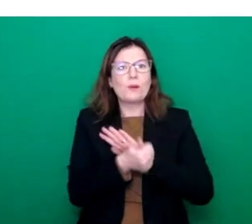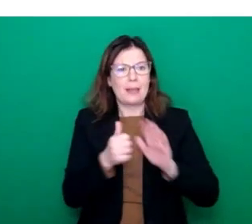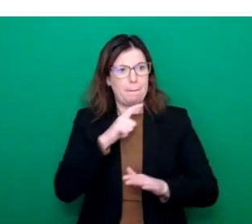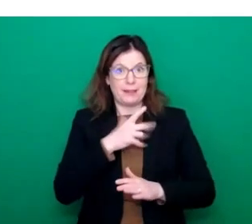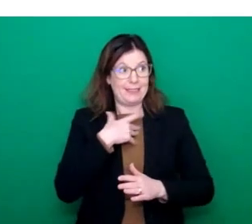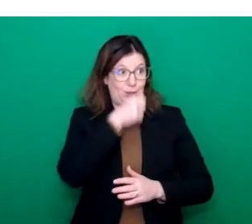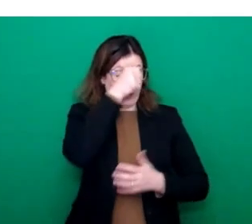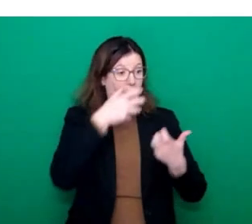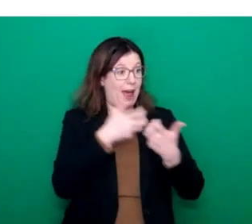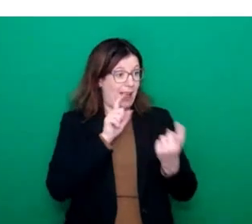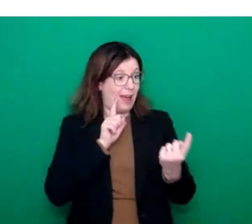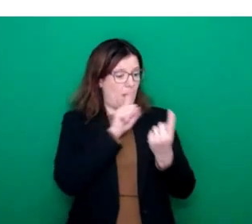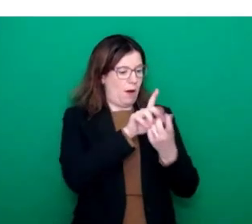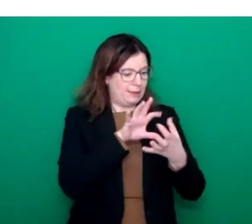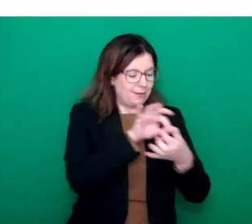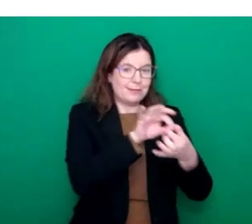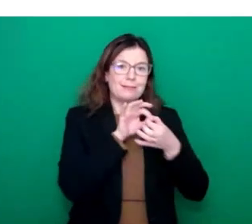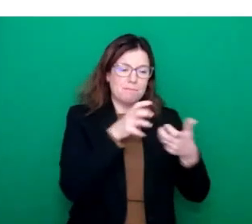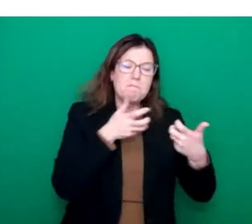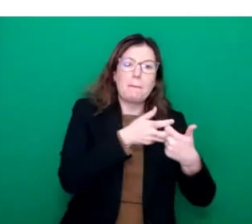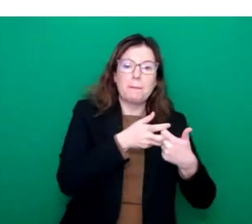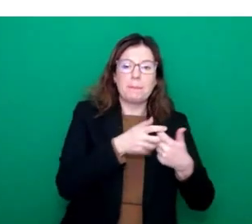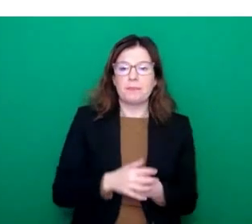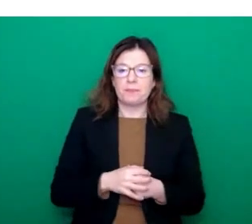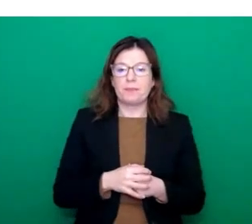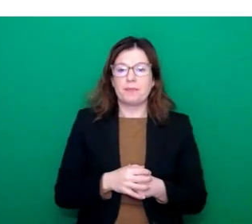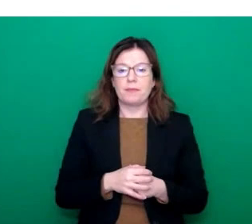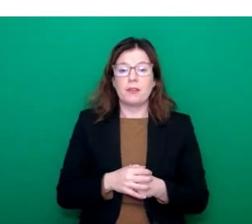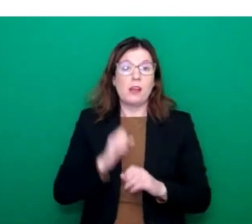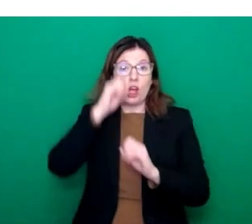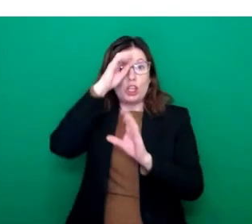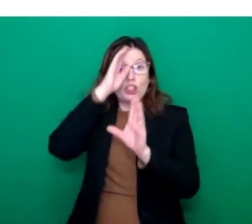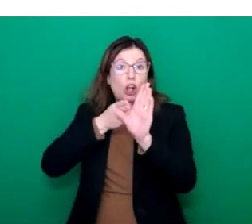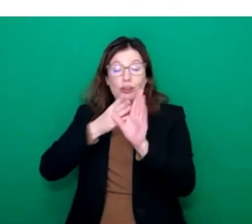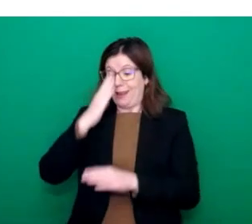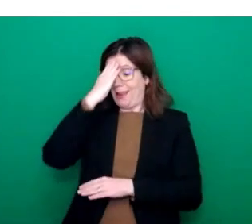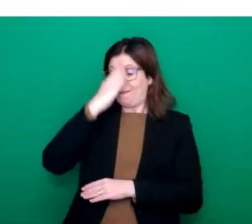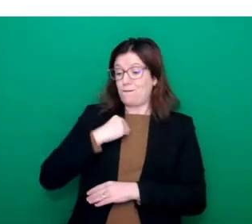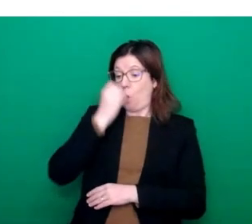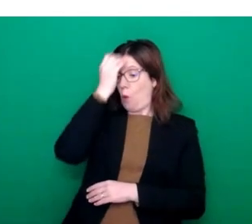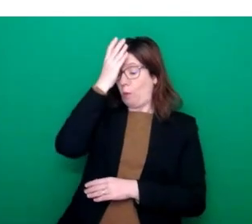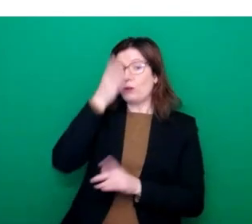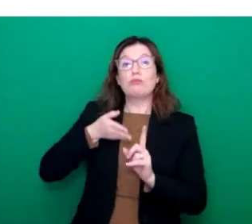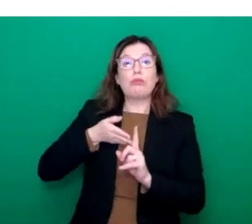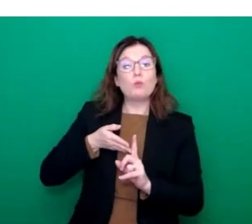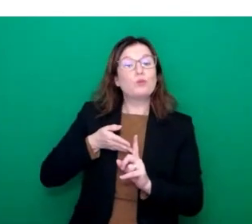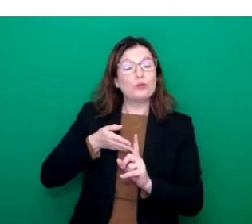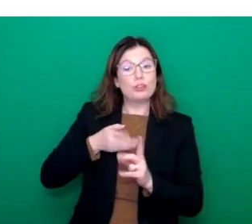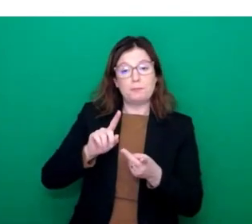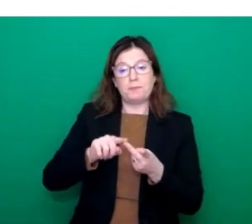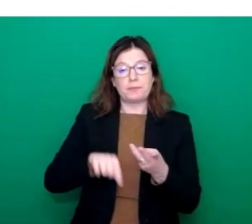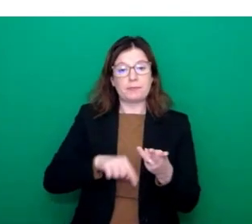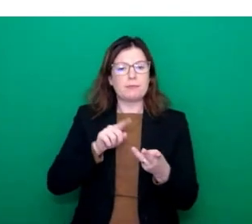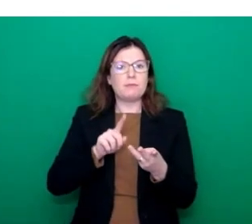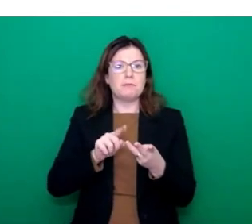The skills using a range of psychologically informed approaches and also supporting people in areas